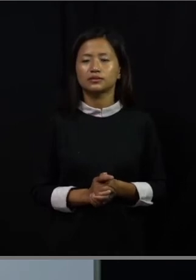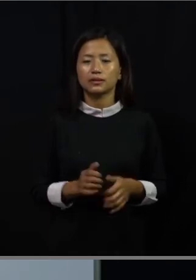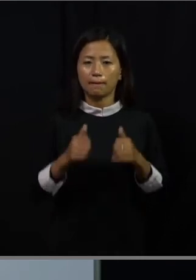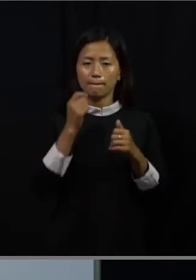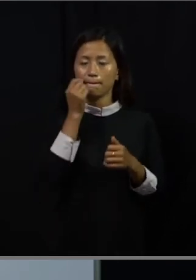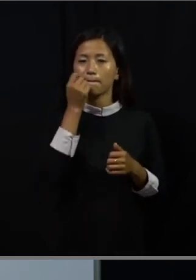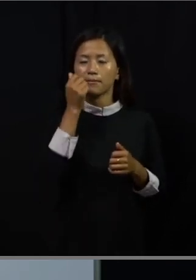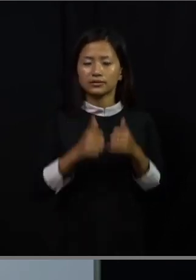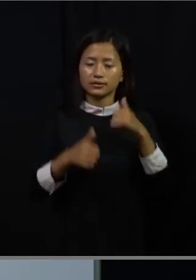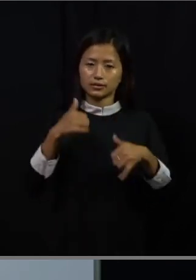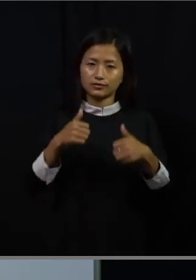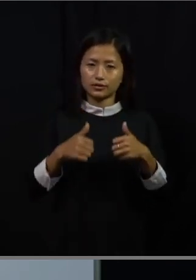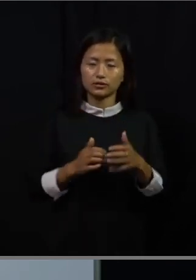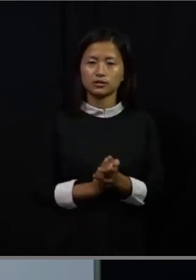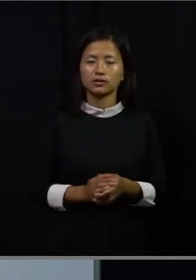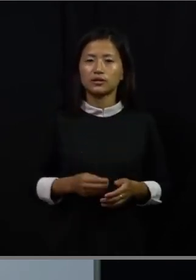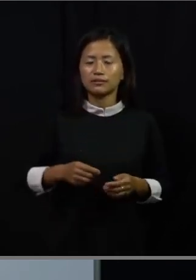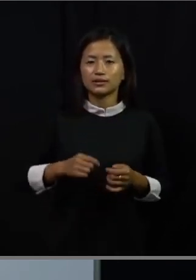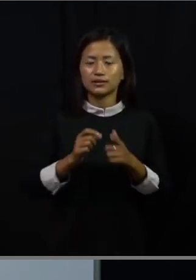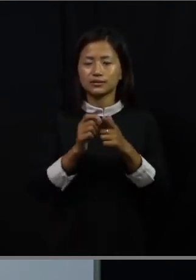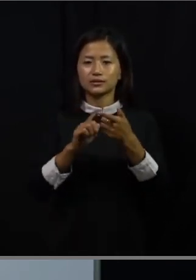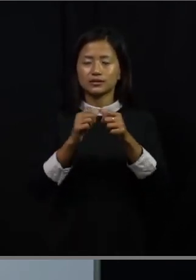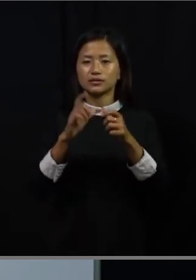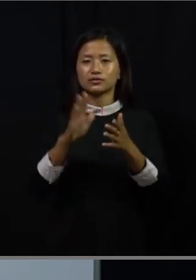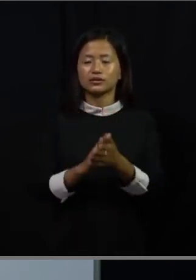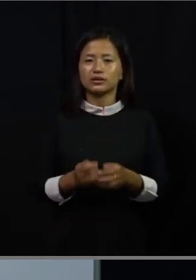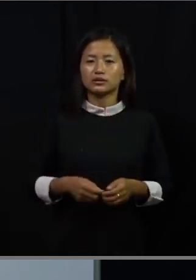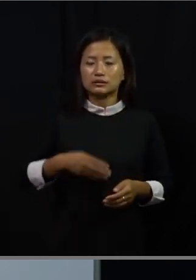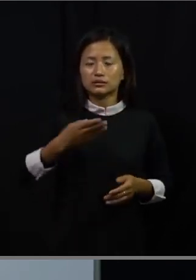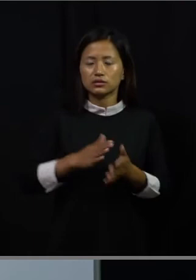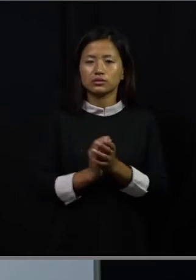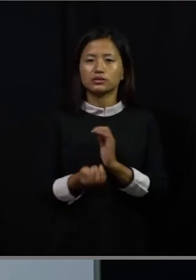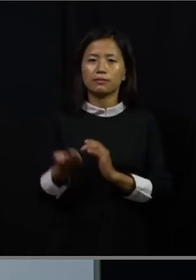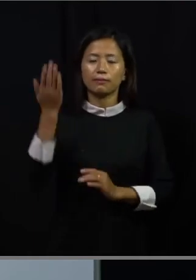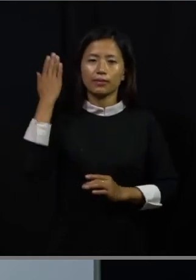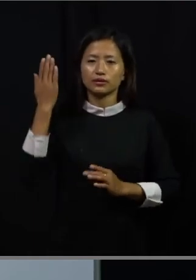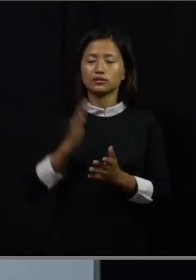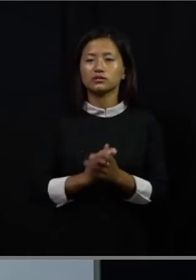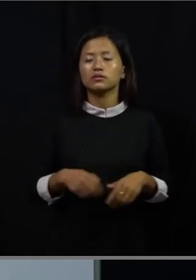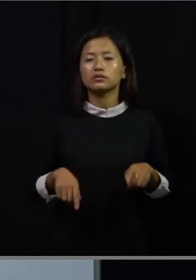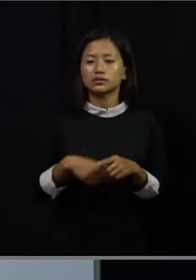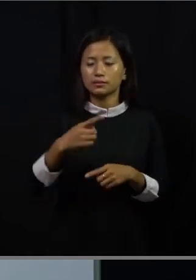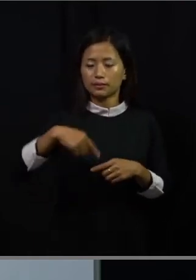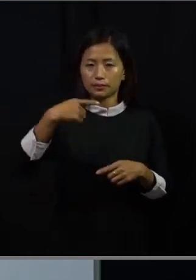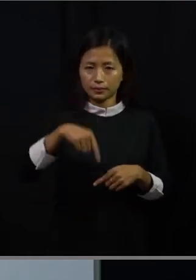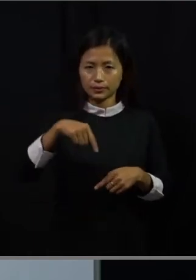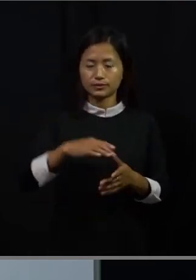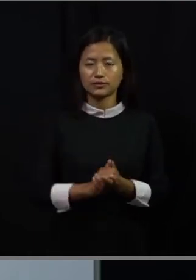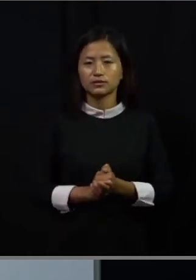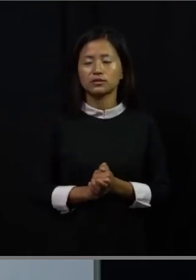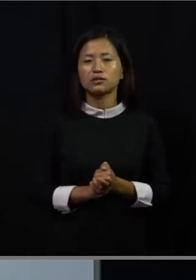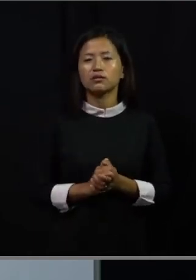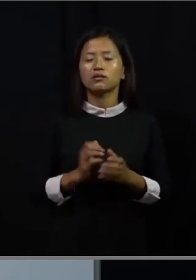man's activities. Okay, it may deal with the present and also with the past societies. They try to relate how this